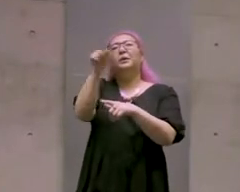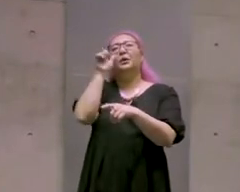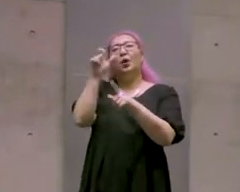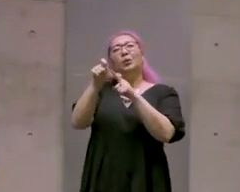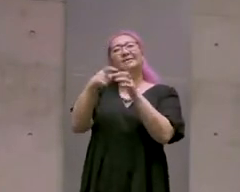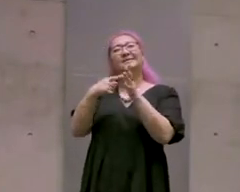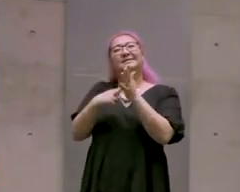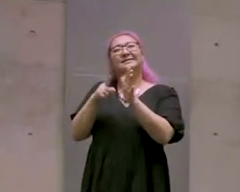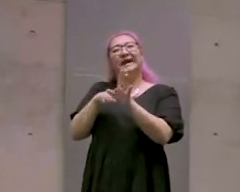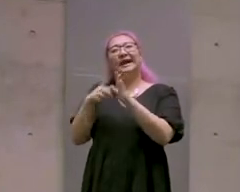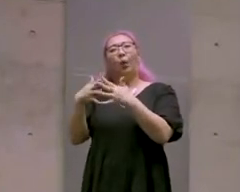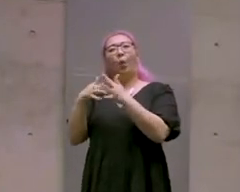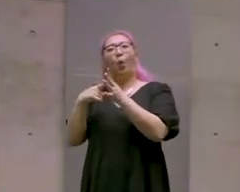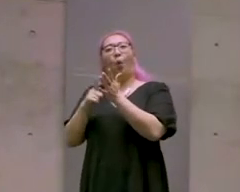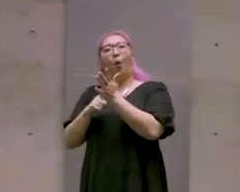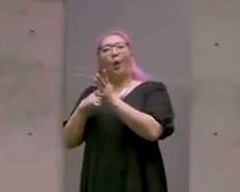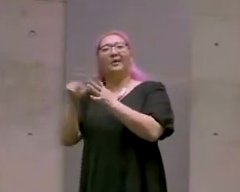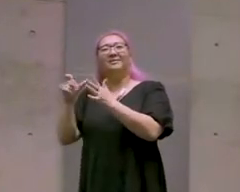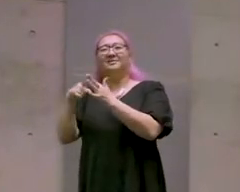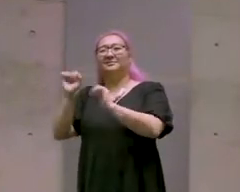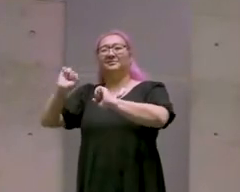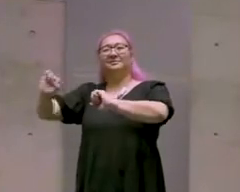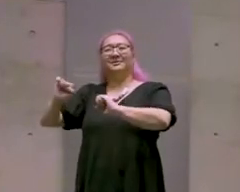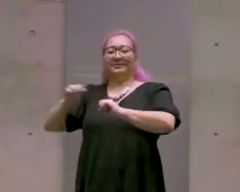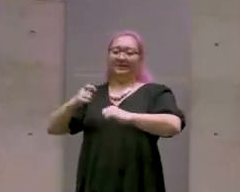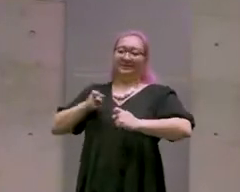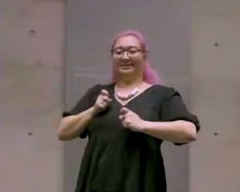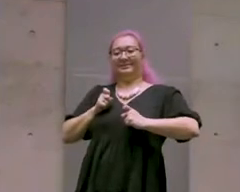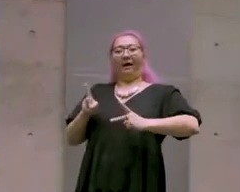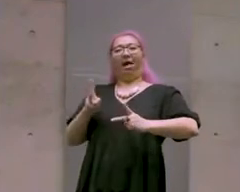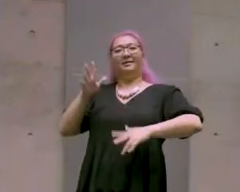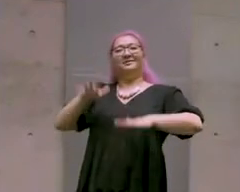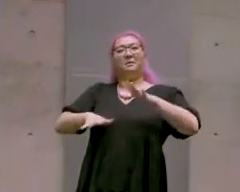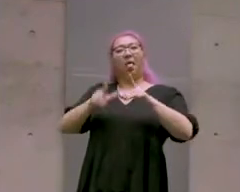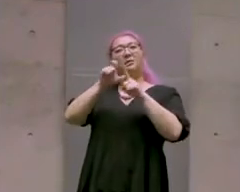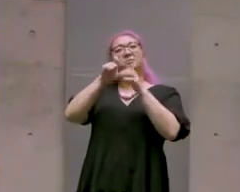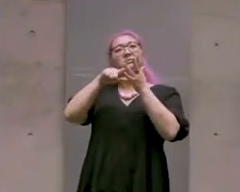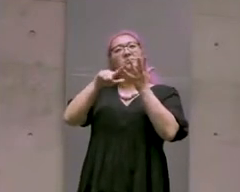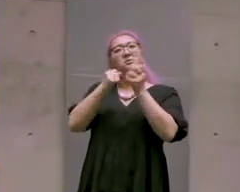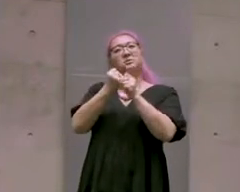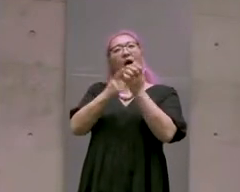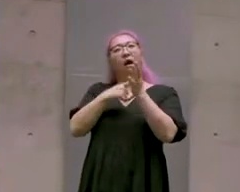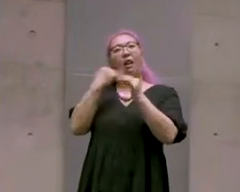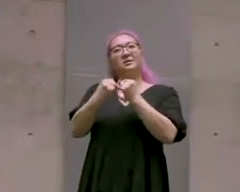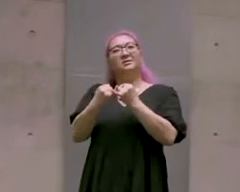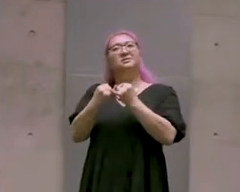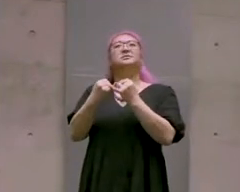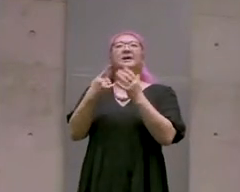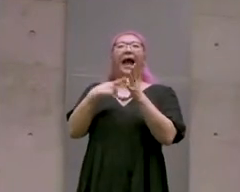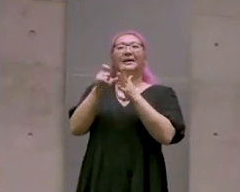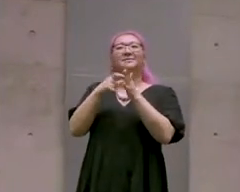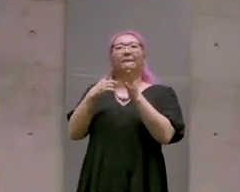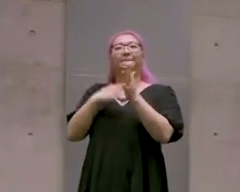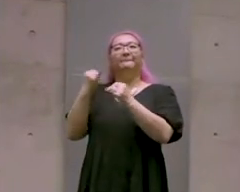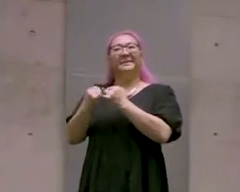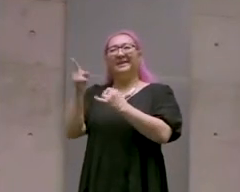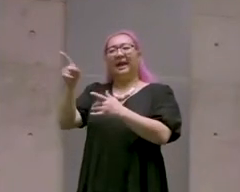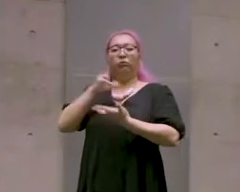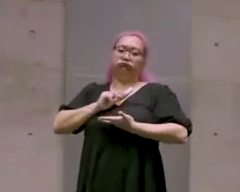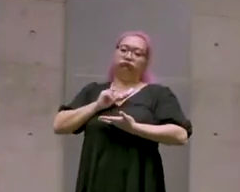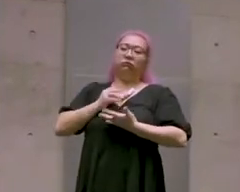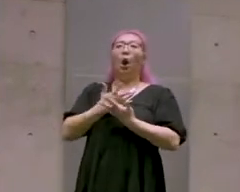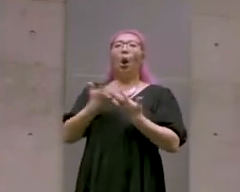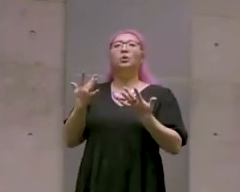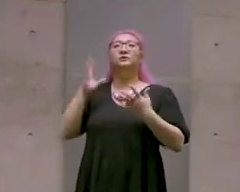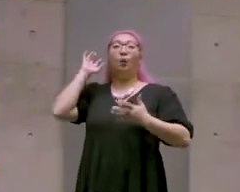kind of a Douglas Adams-y kind of wry kind of style of writing. He does really good audiobooks of his stuff. So I basically ripped him